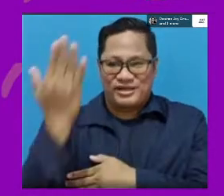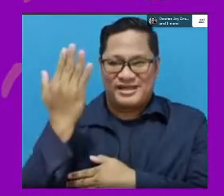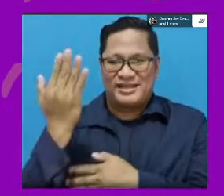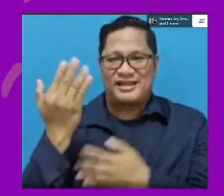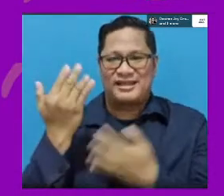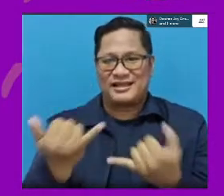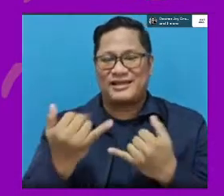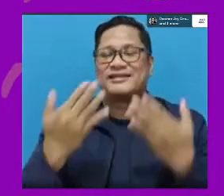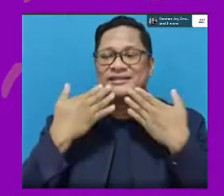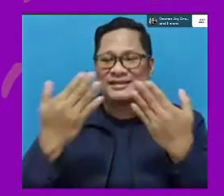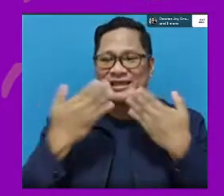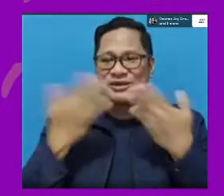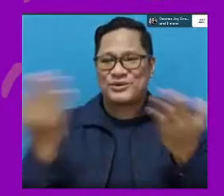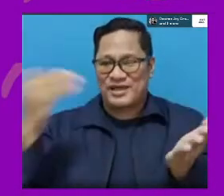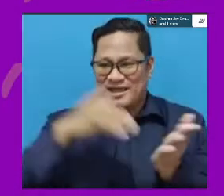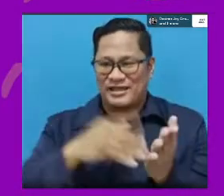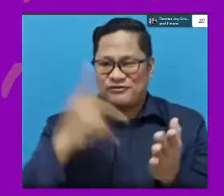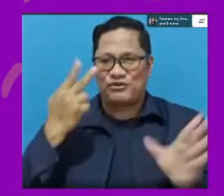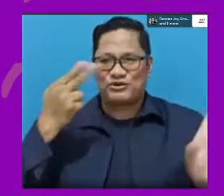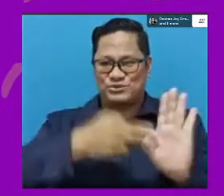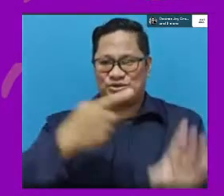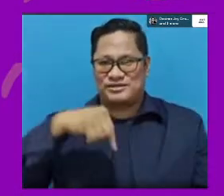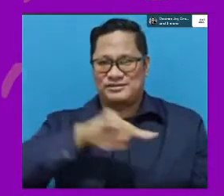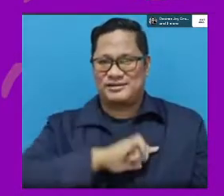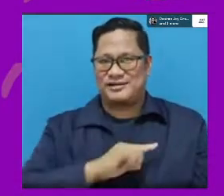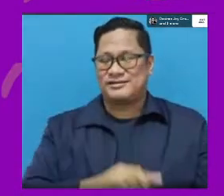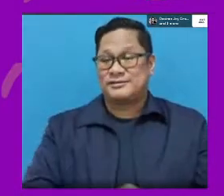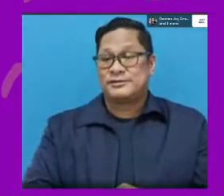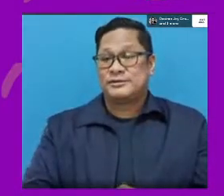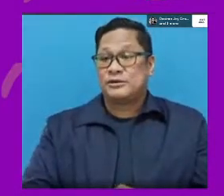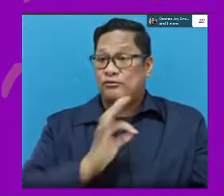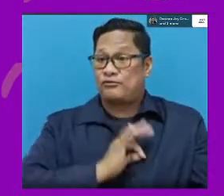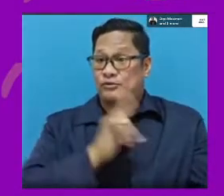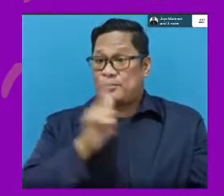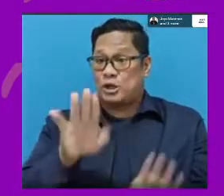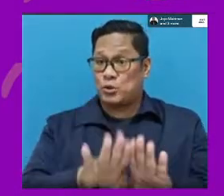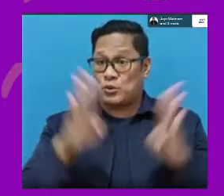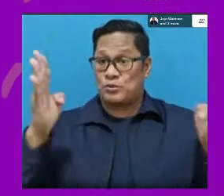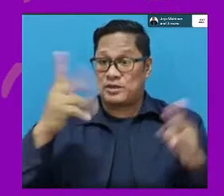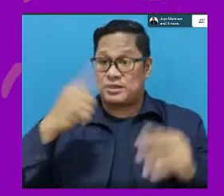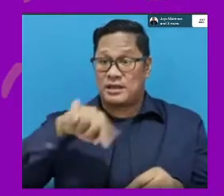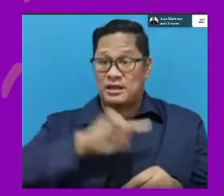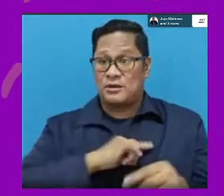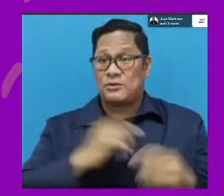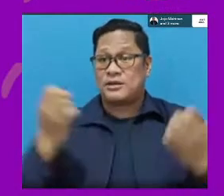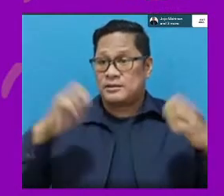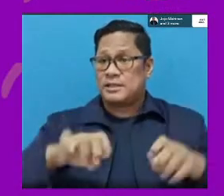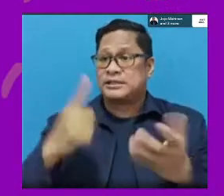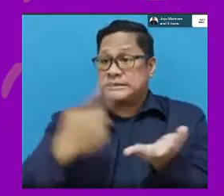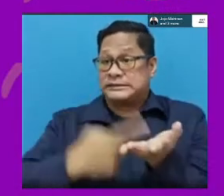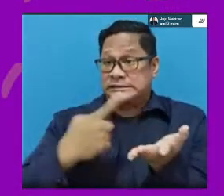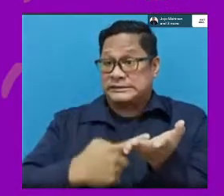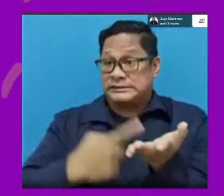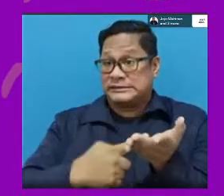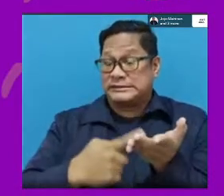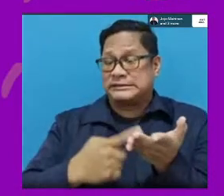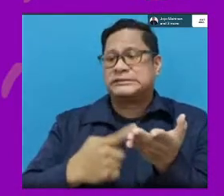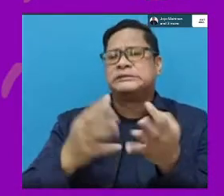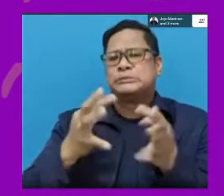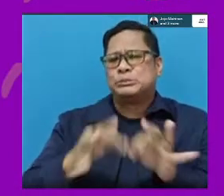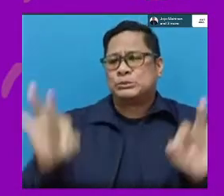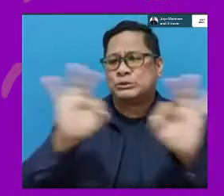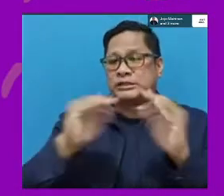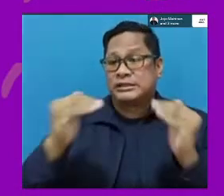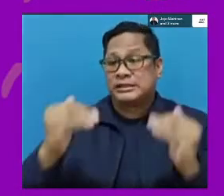Thank you once again for joining us. To formally open our event and discuss the importance of elevating gender